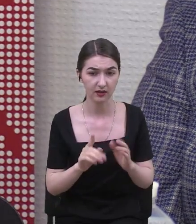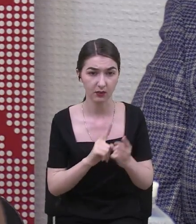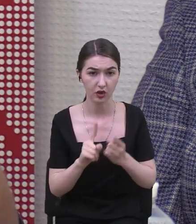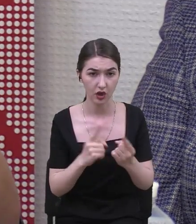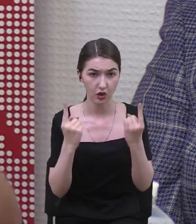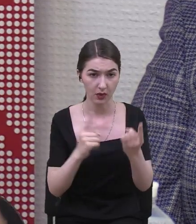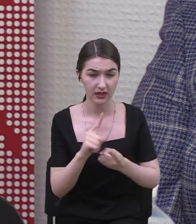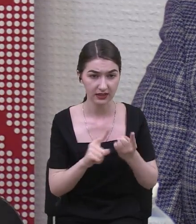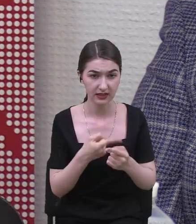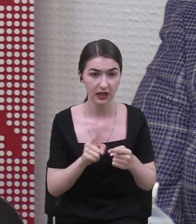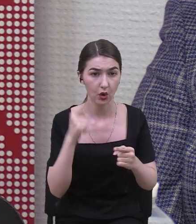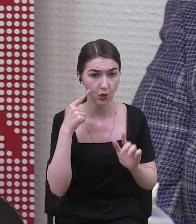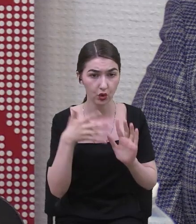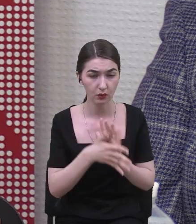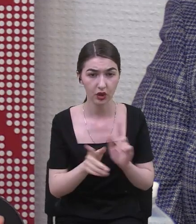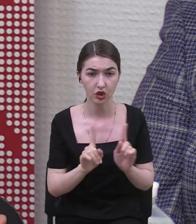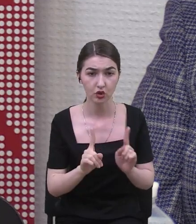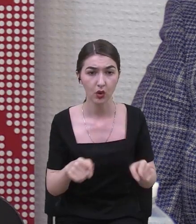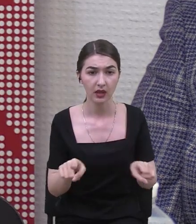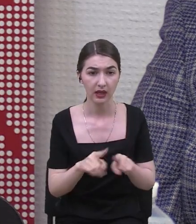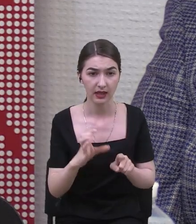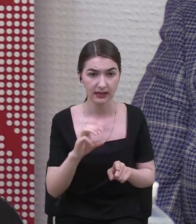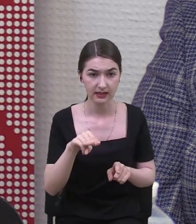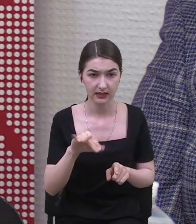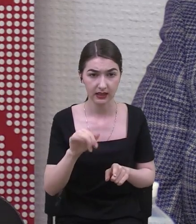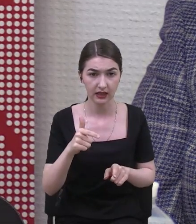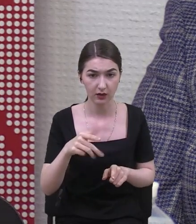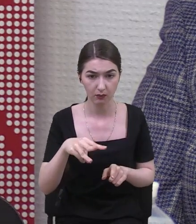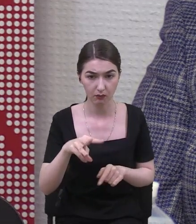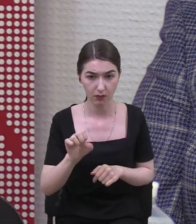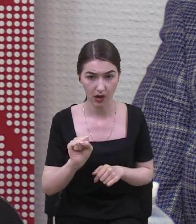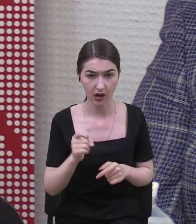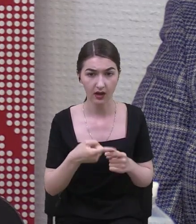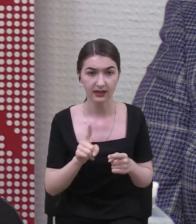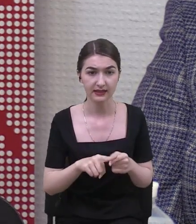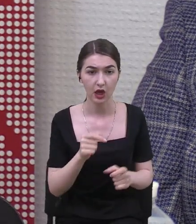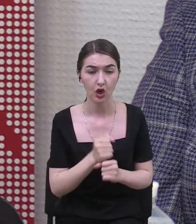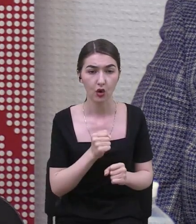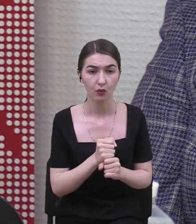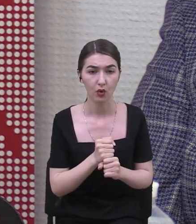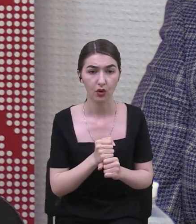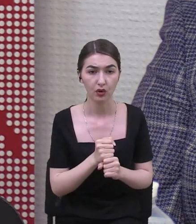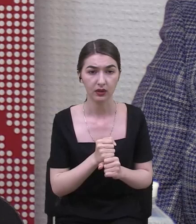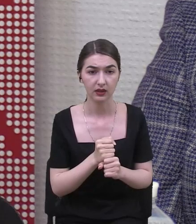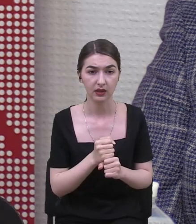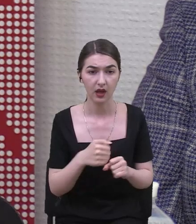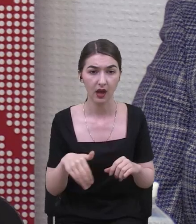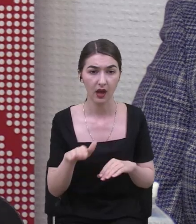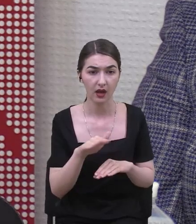participating or talking to persons with disabilities, understanding what they want, what they